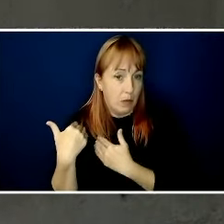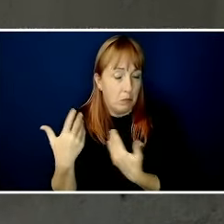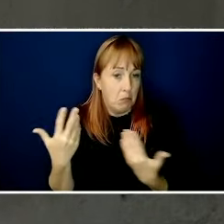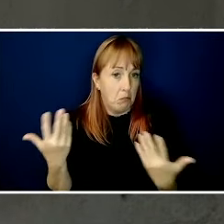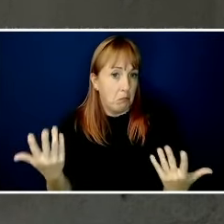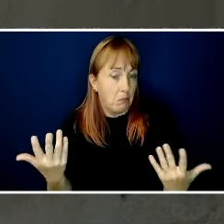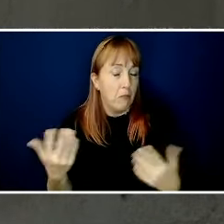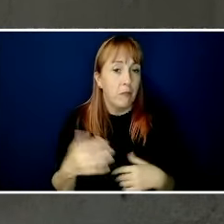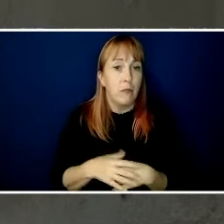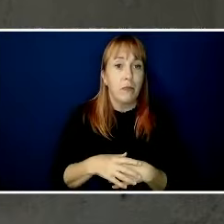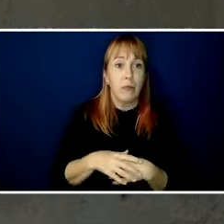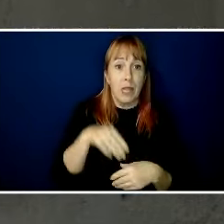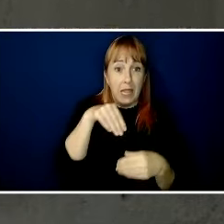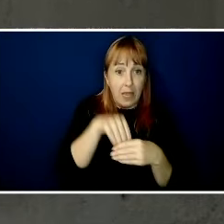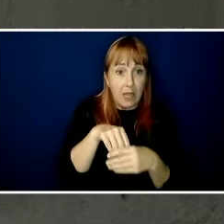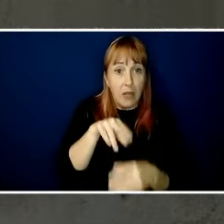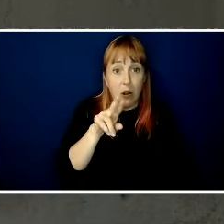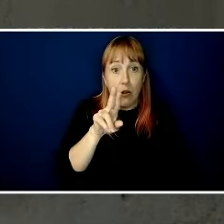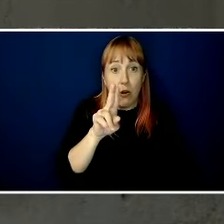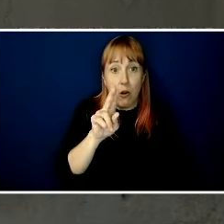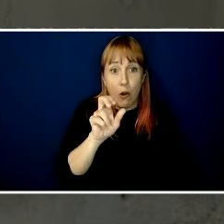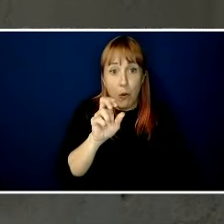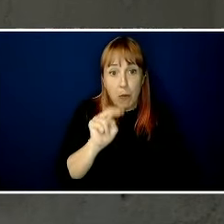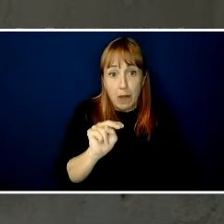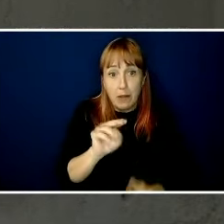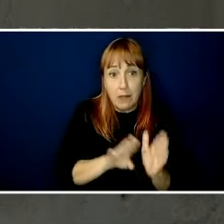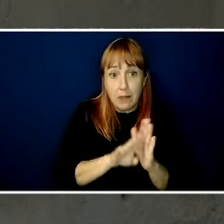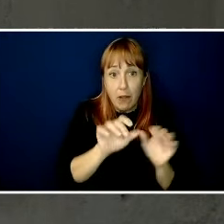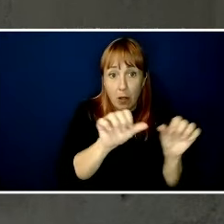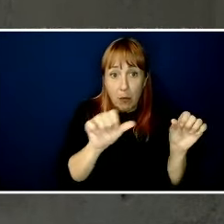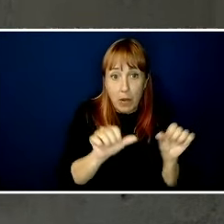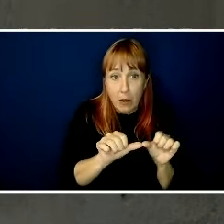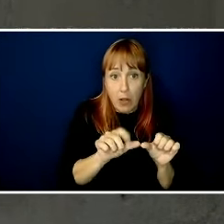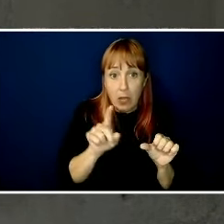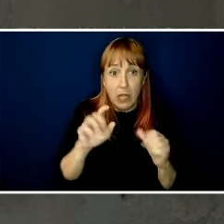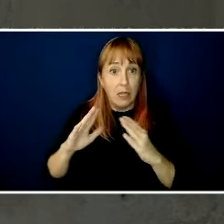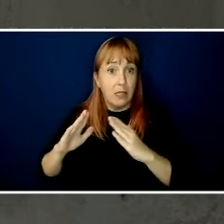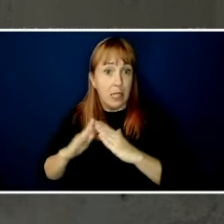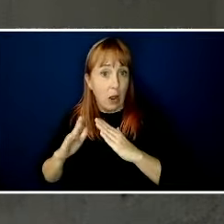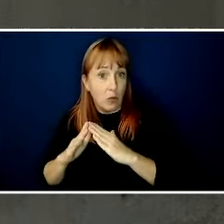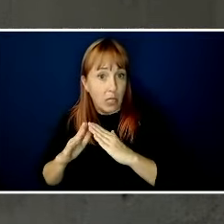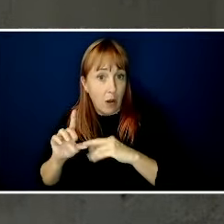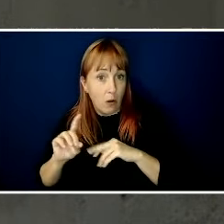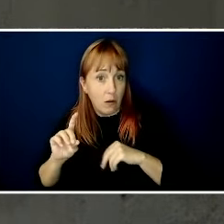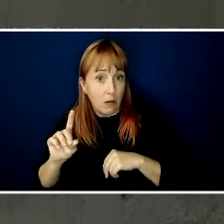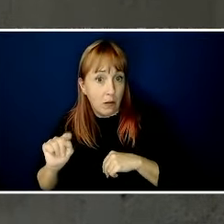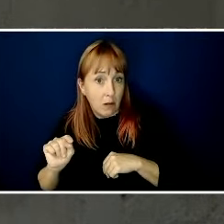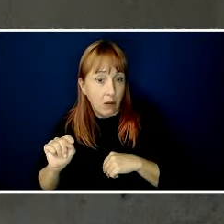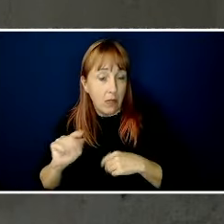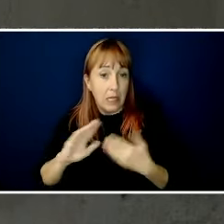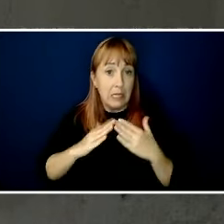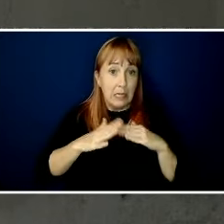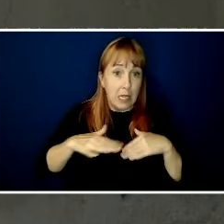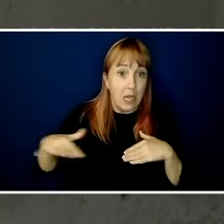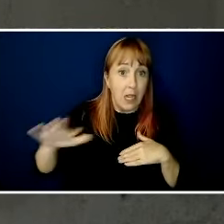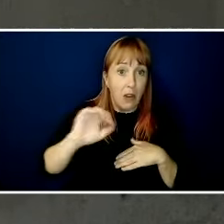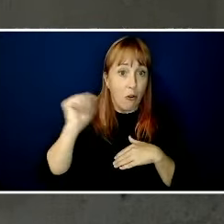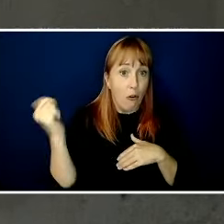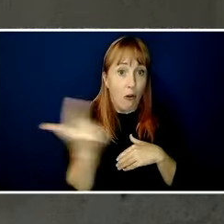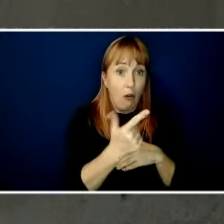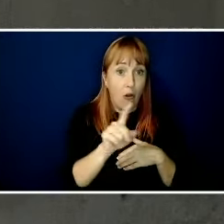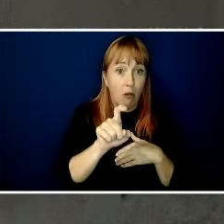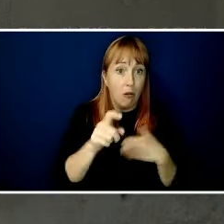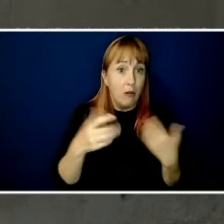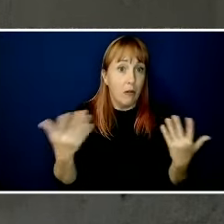the urban development area? Is it the downtown area? Does it apply citywide? And the